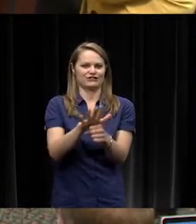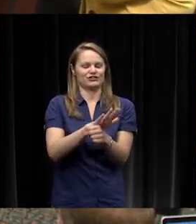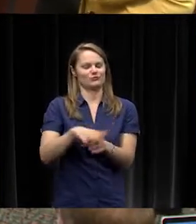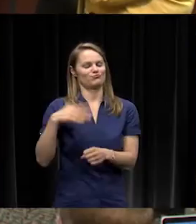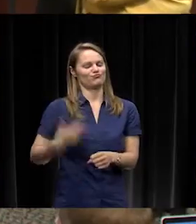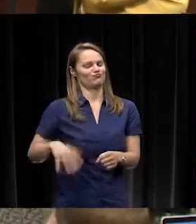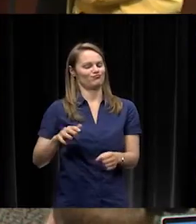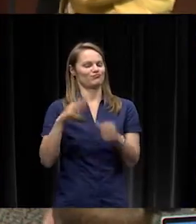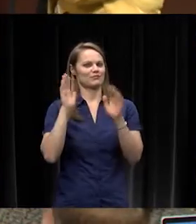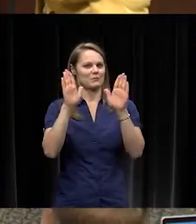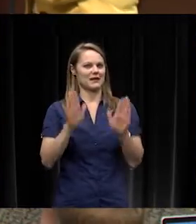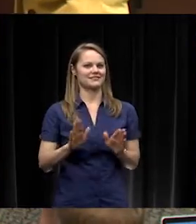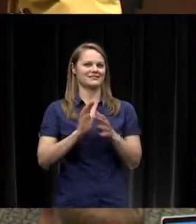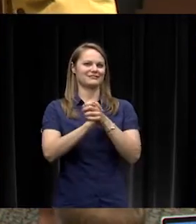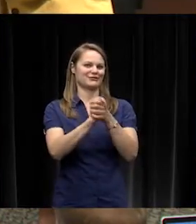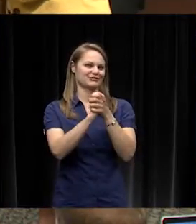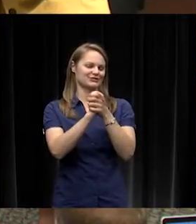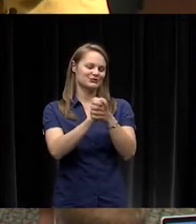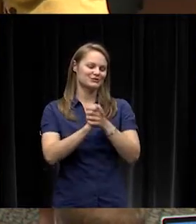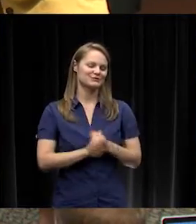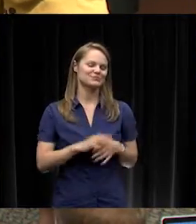congratulations.